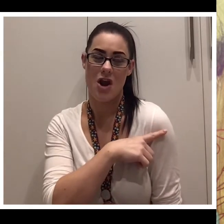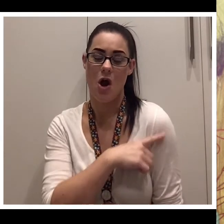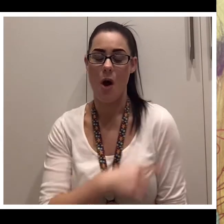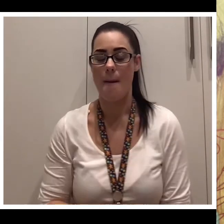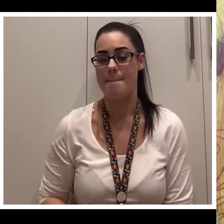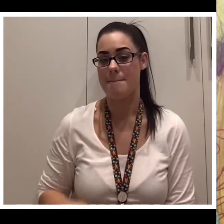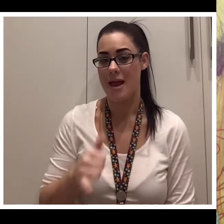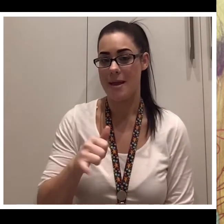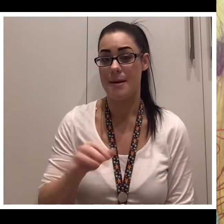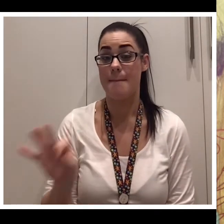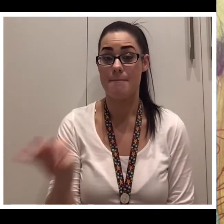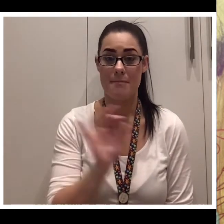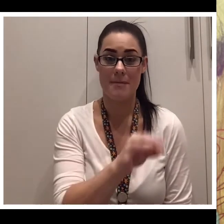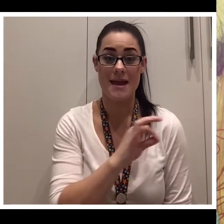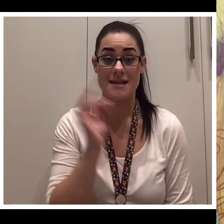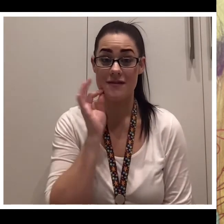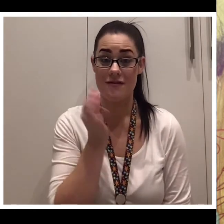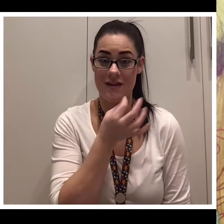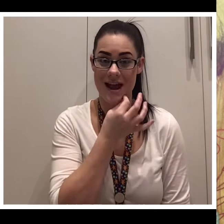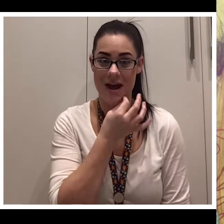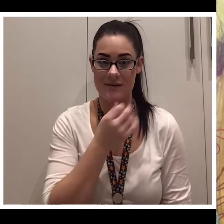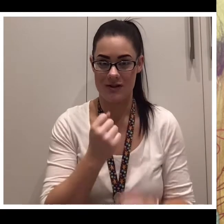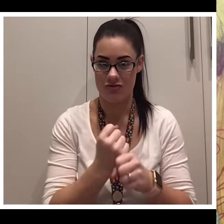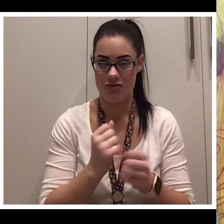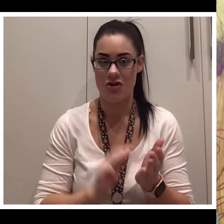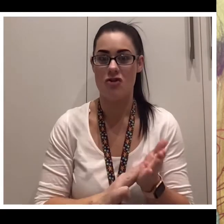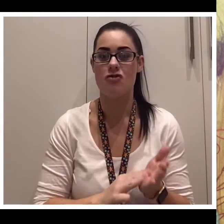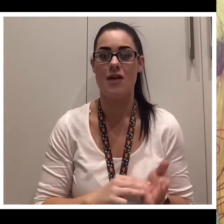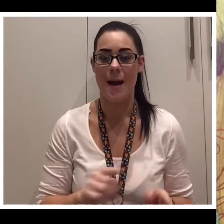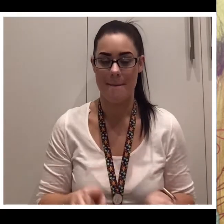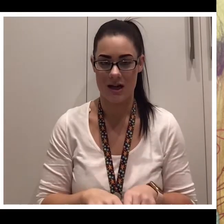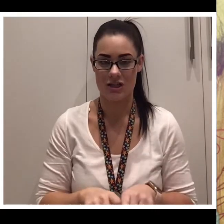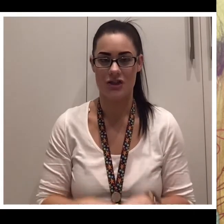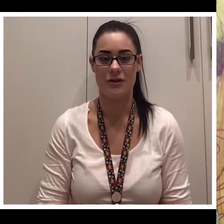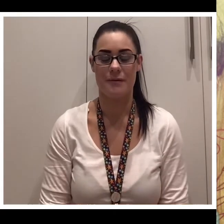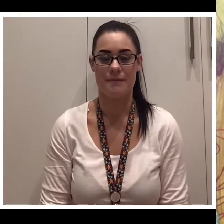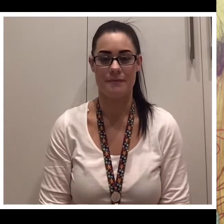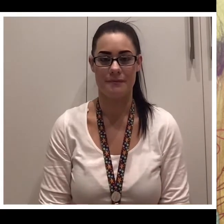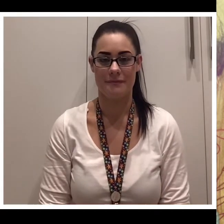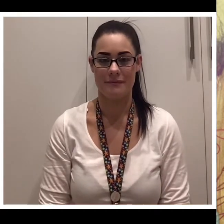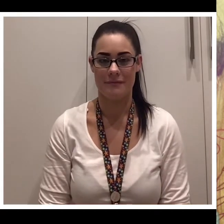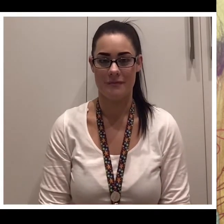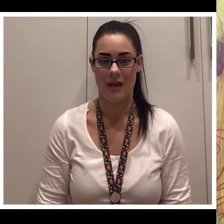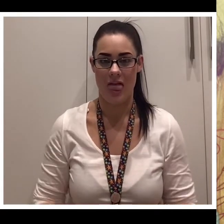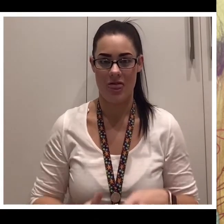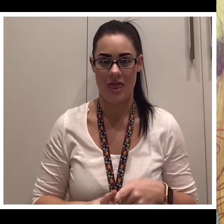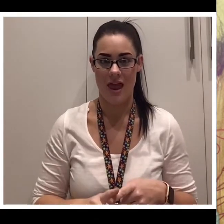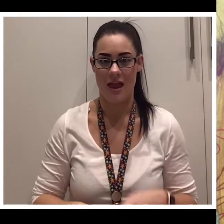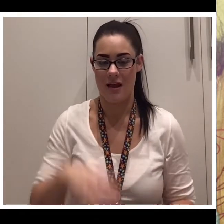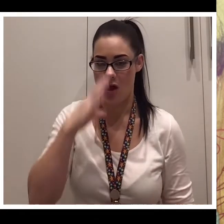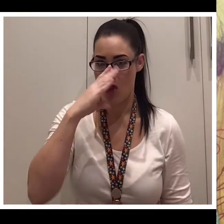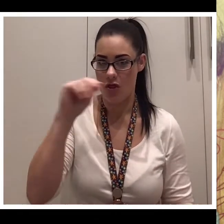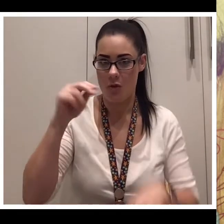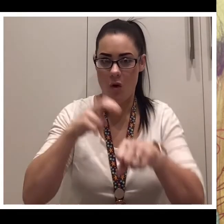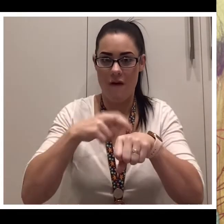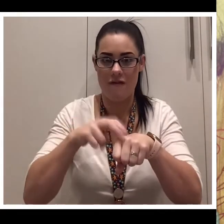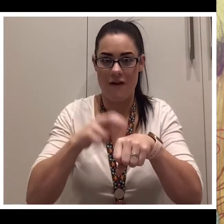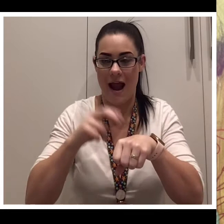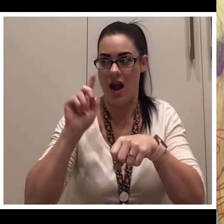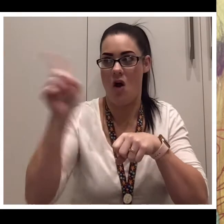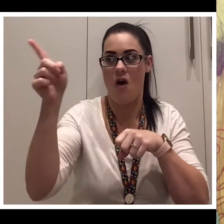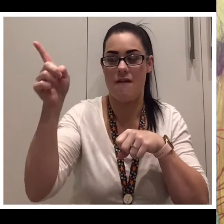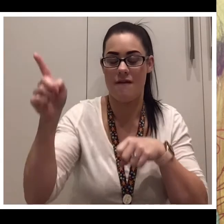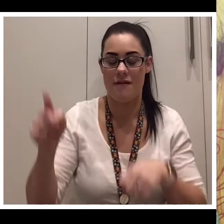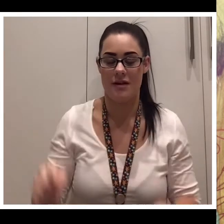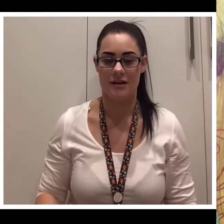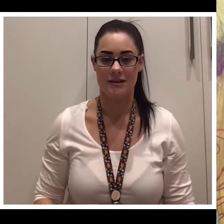flowers too?" With that, the big bad wolf ran off, leaving Little Red Riding